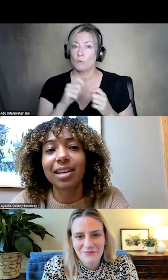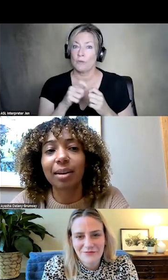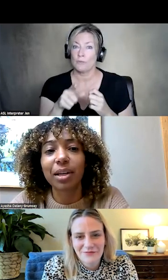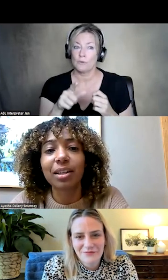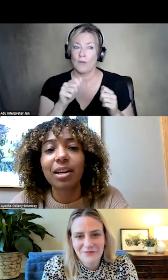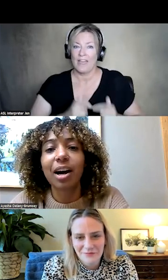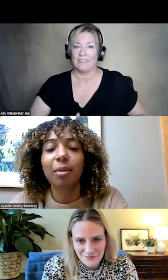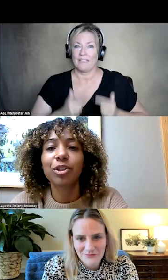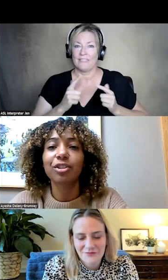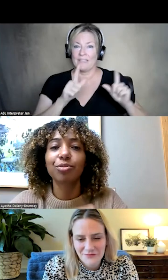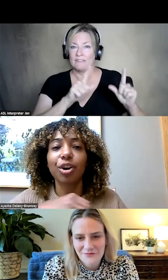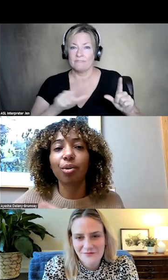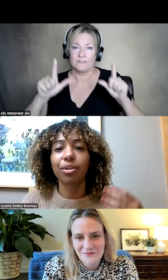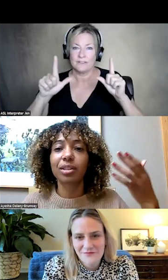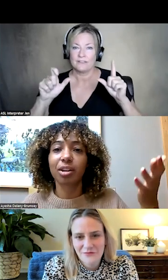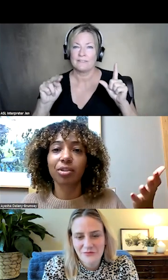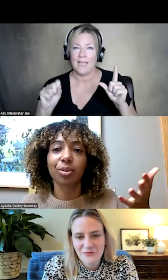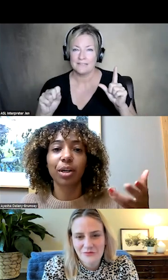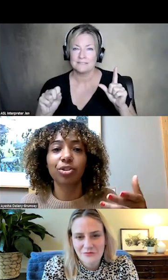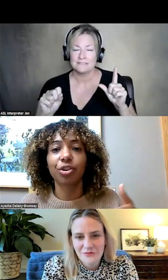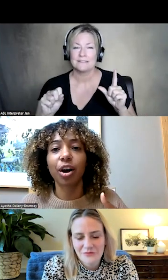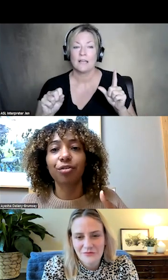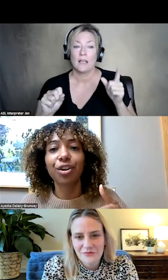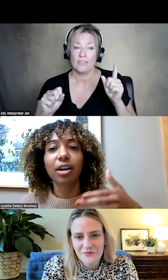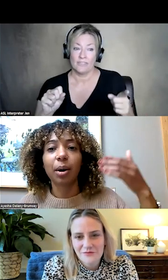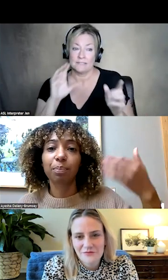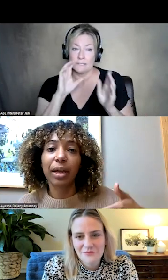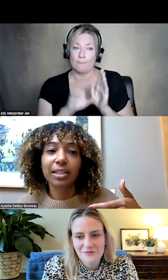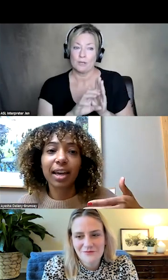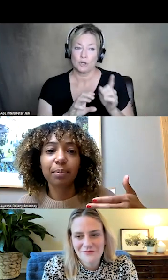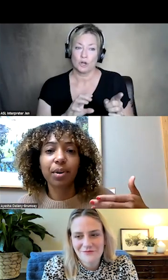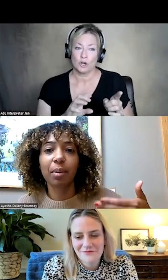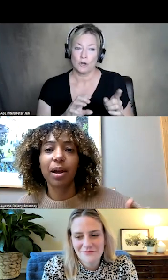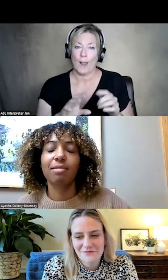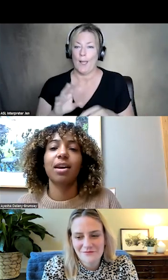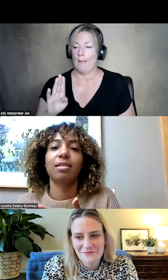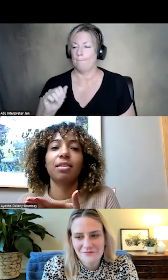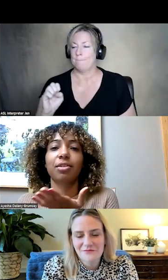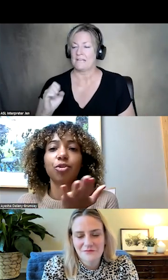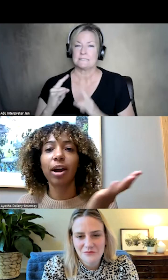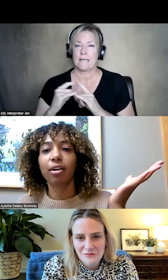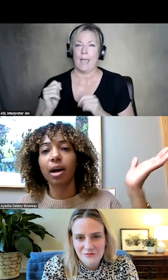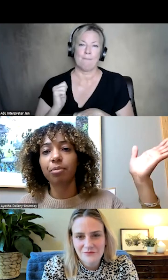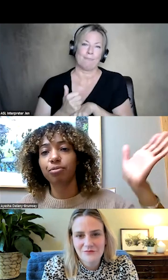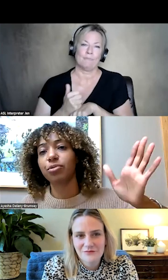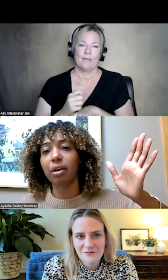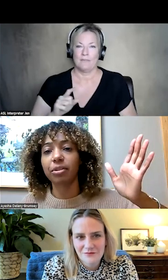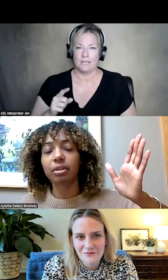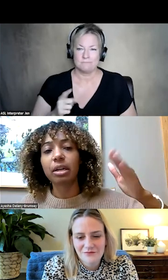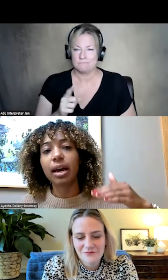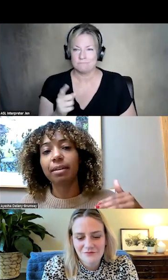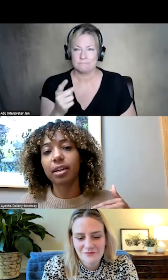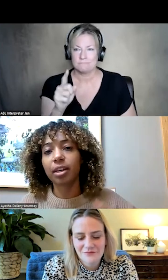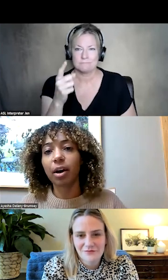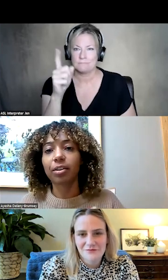lens segment, which, as you know, this here is a picture of base camp and then the trail up through the